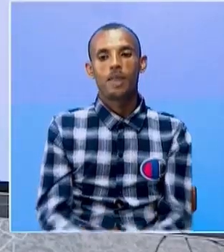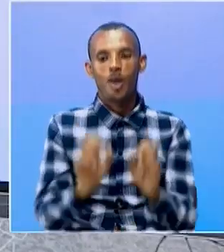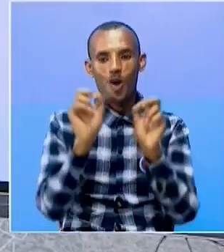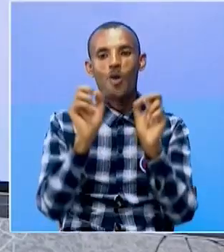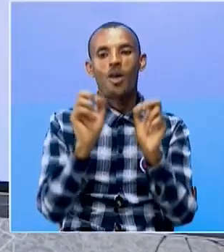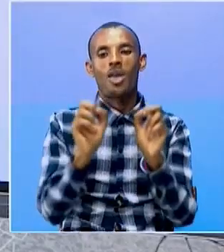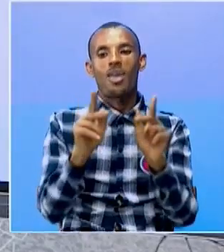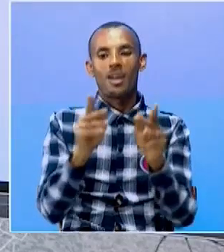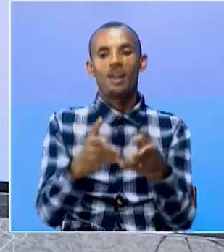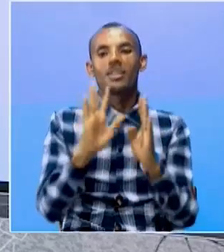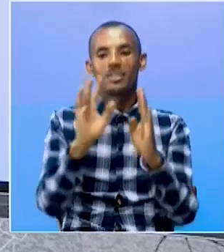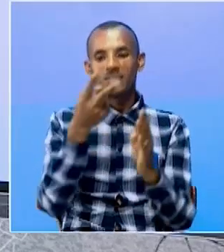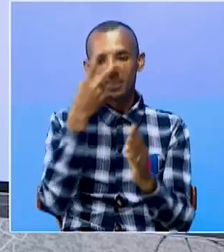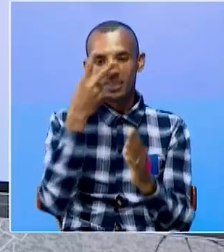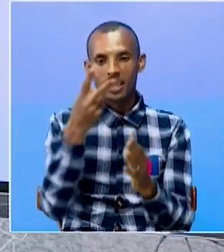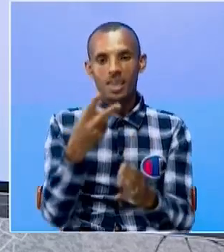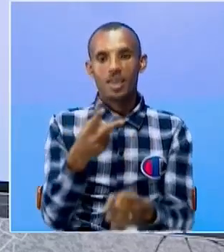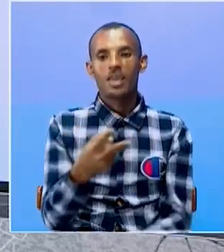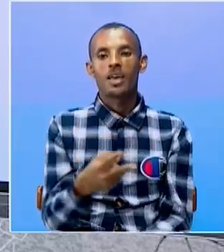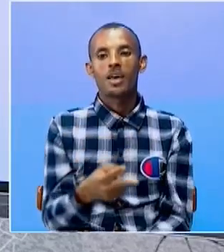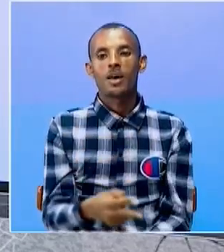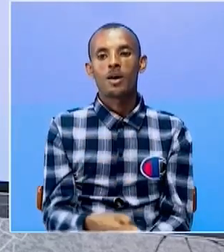Okay, let's see this one.